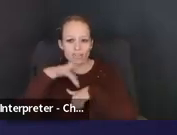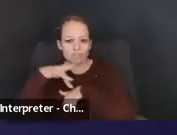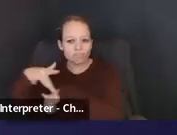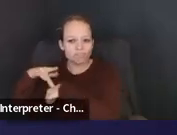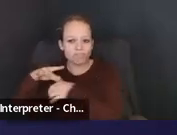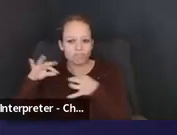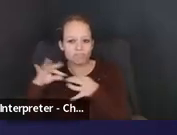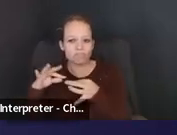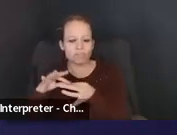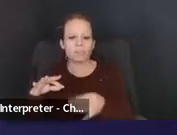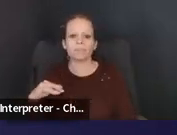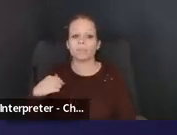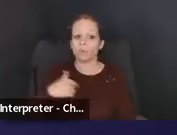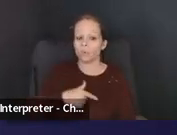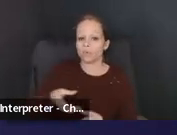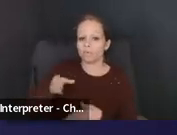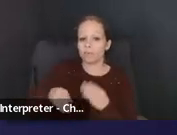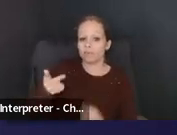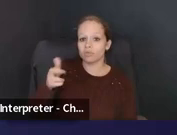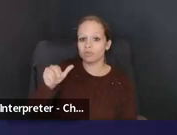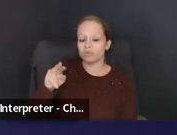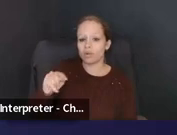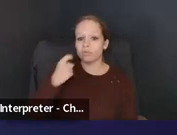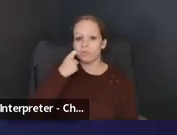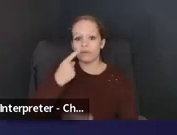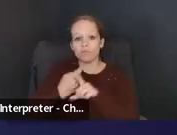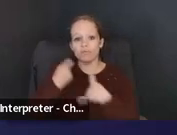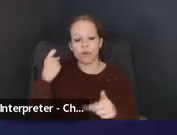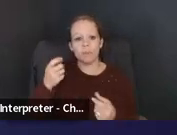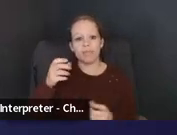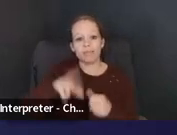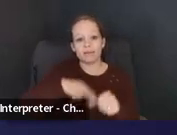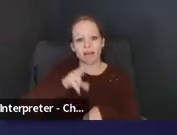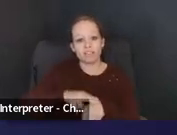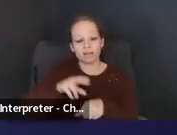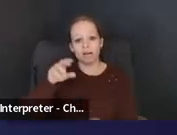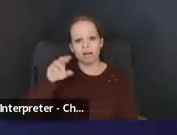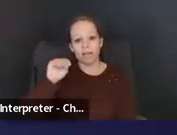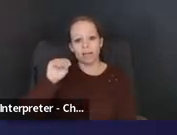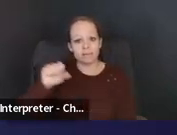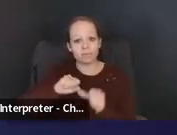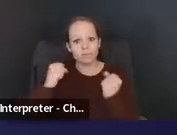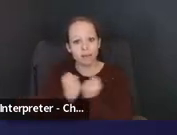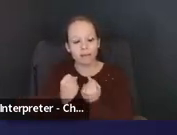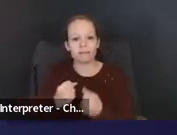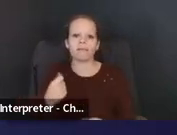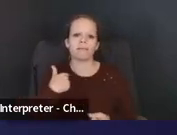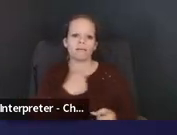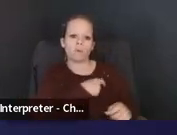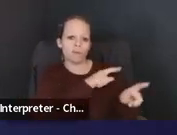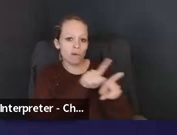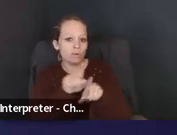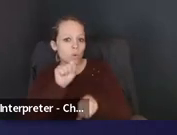We had finished up a grant recently from the National Multiple Sclerosis Society, and we've done some work with a number